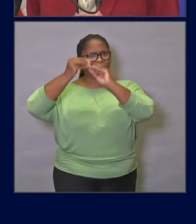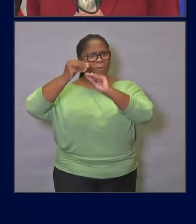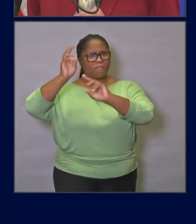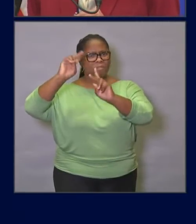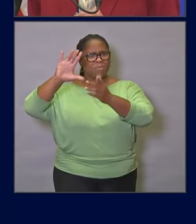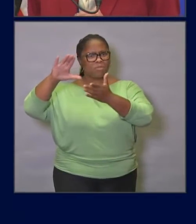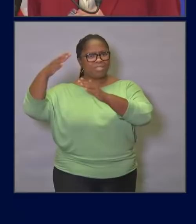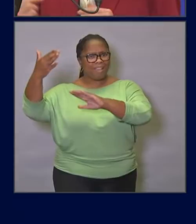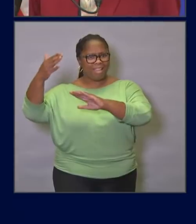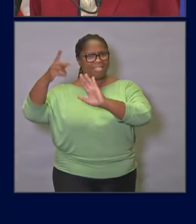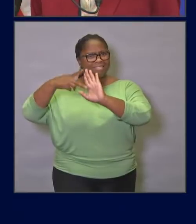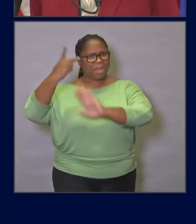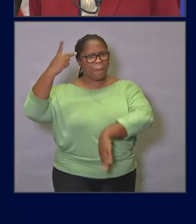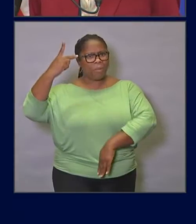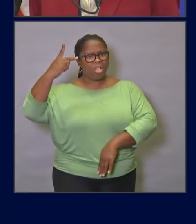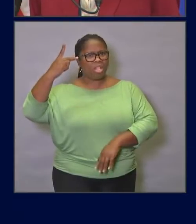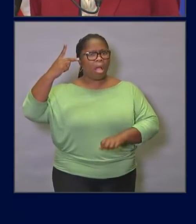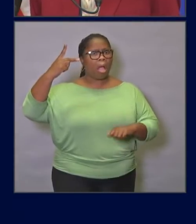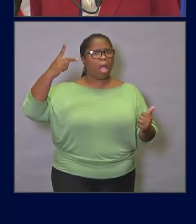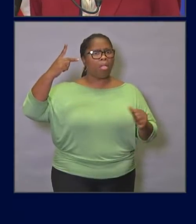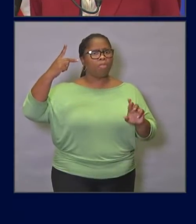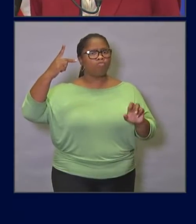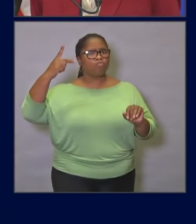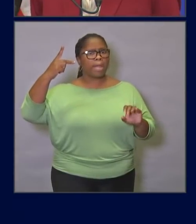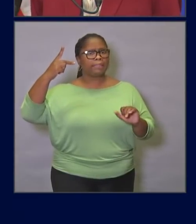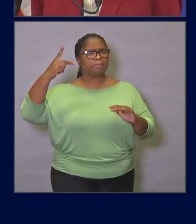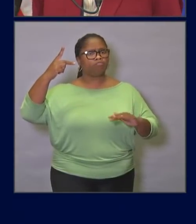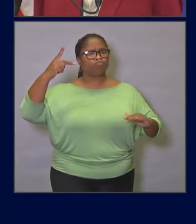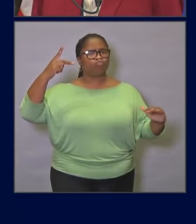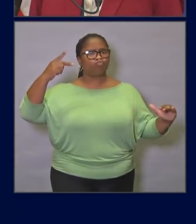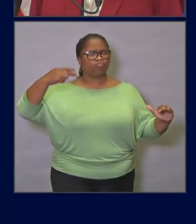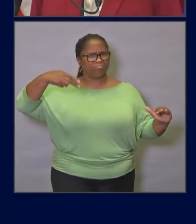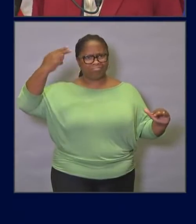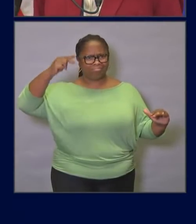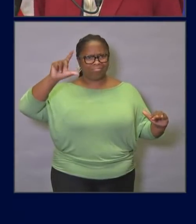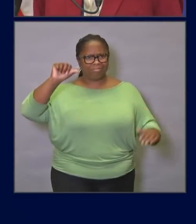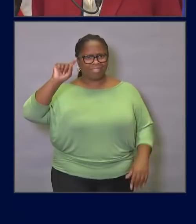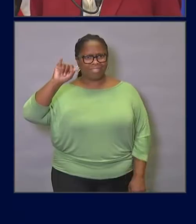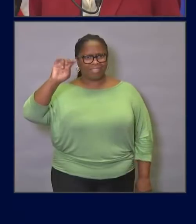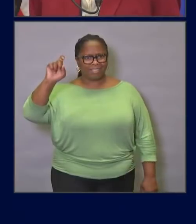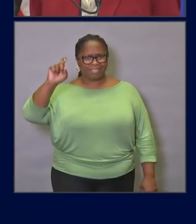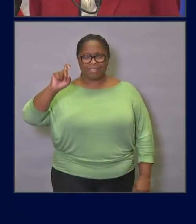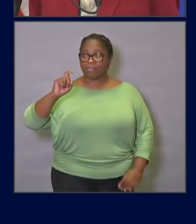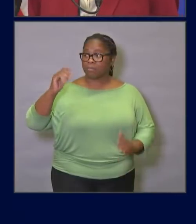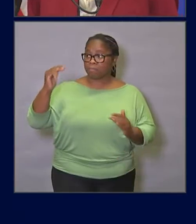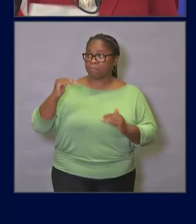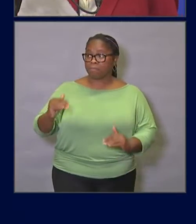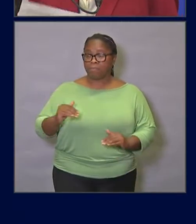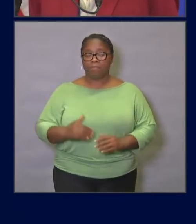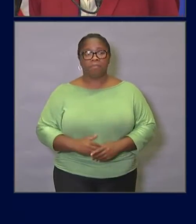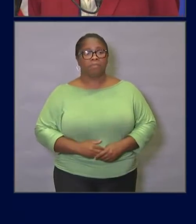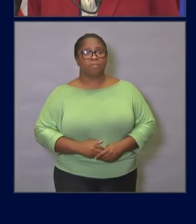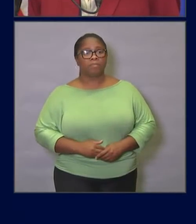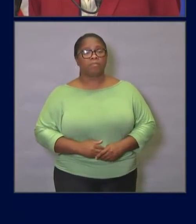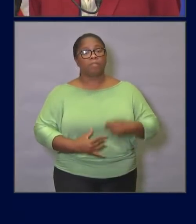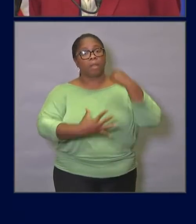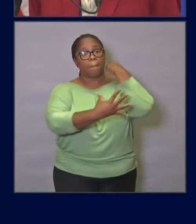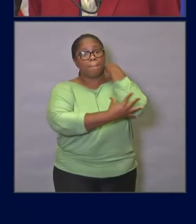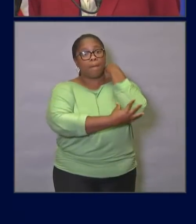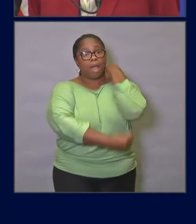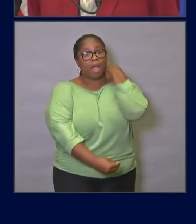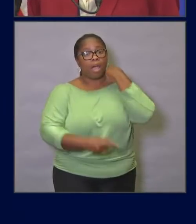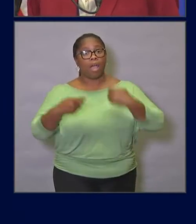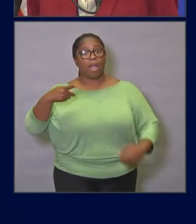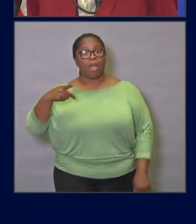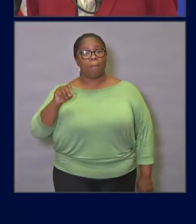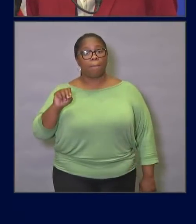in LA County. We'll go to the next slide. And this also lets us know that poverty has a huge